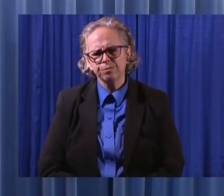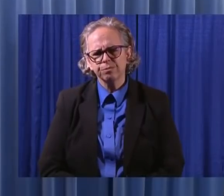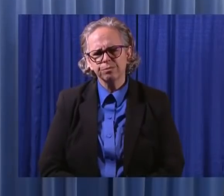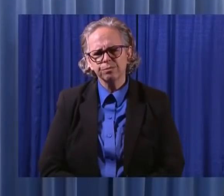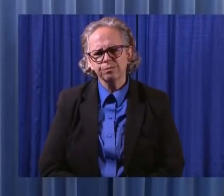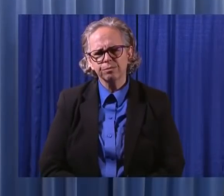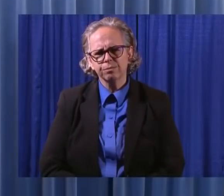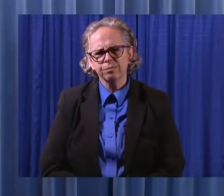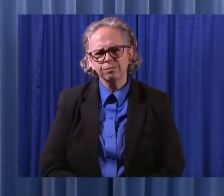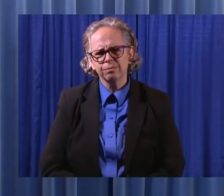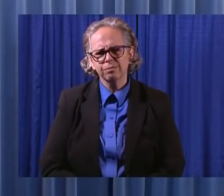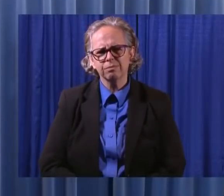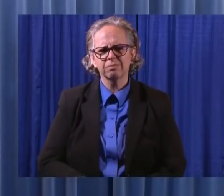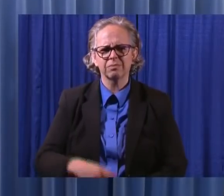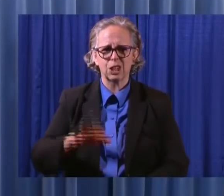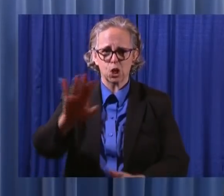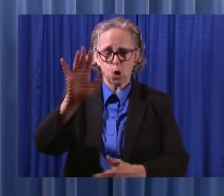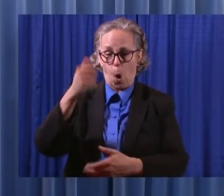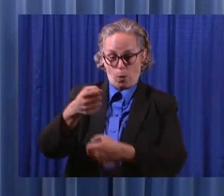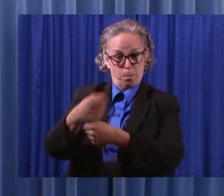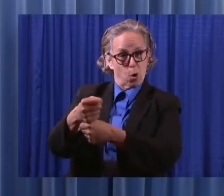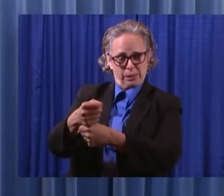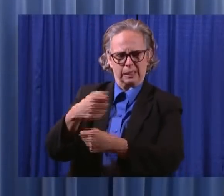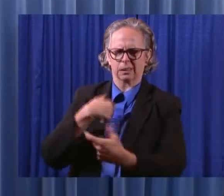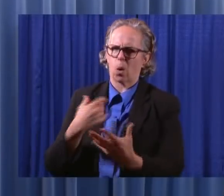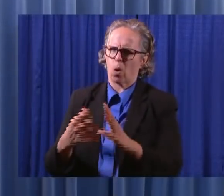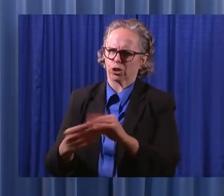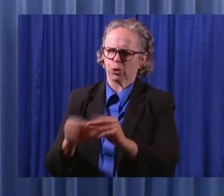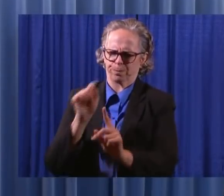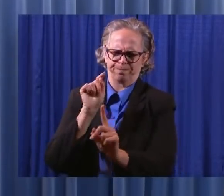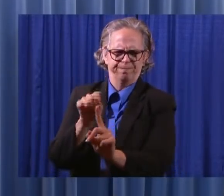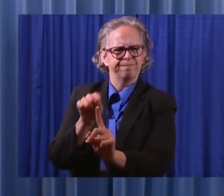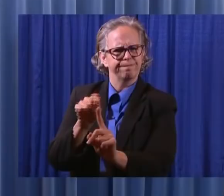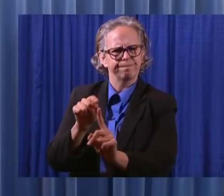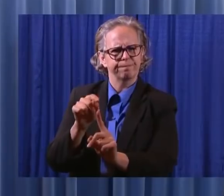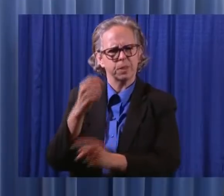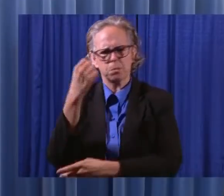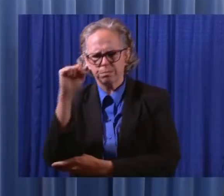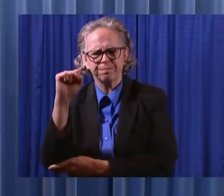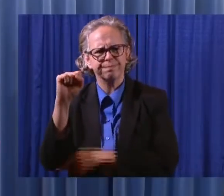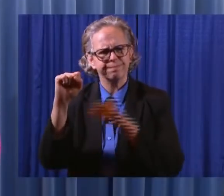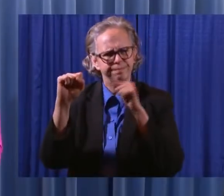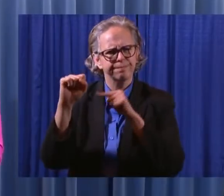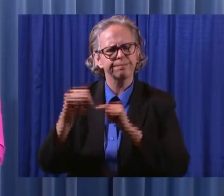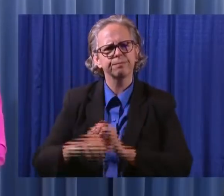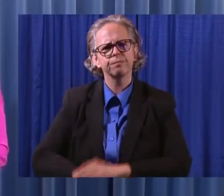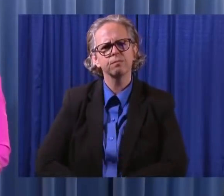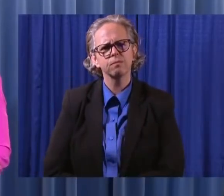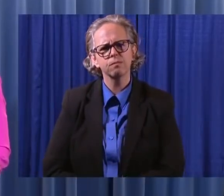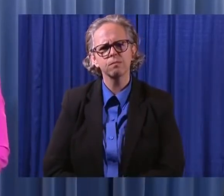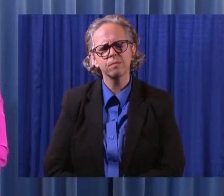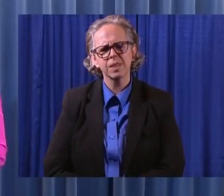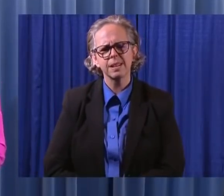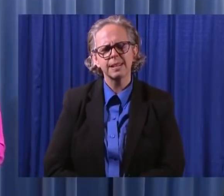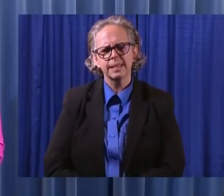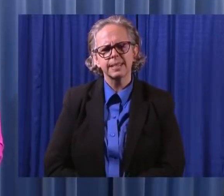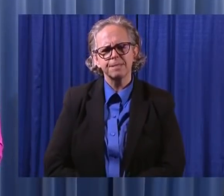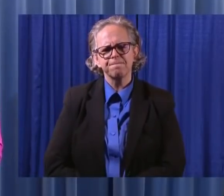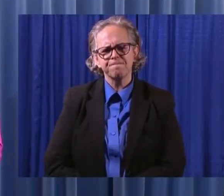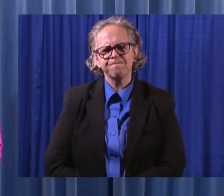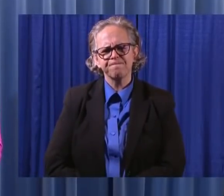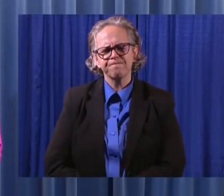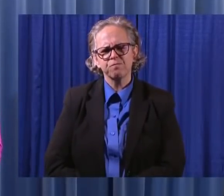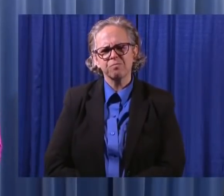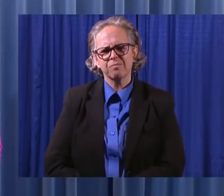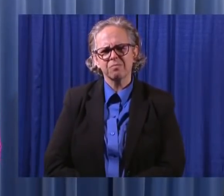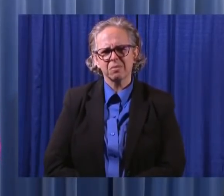the demonstrations, the protests, and the relatively small number of people who are committed to violence. Again, the